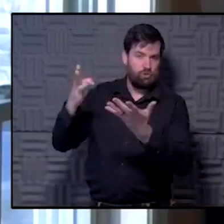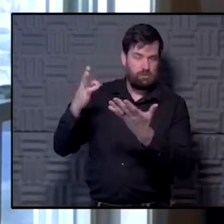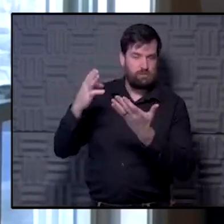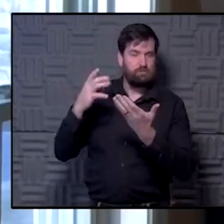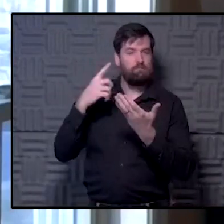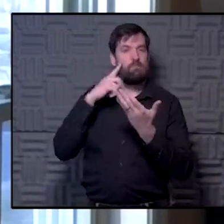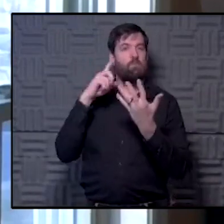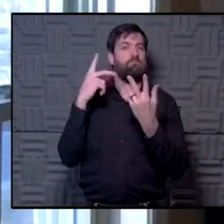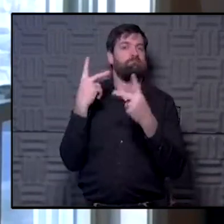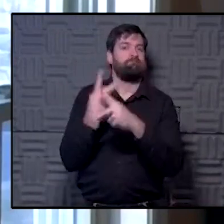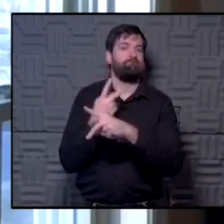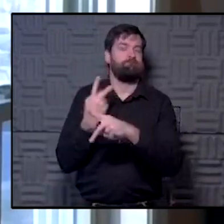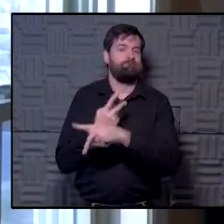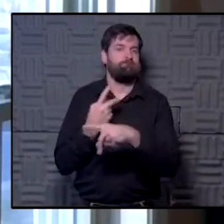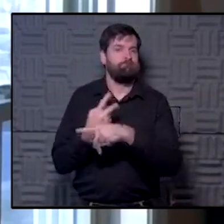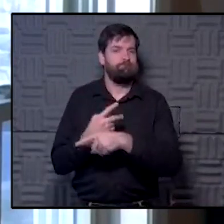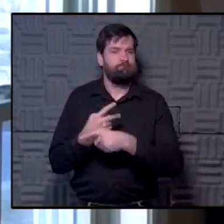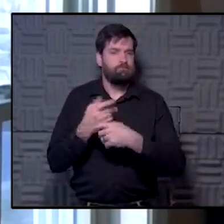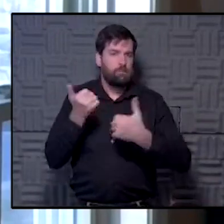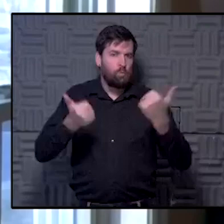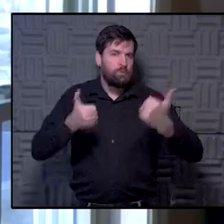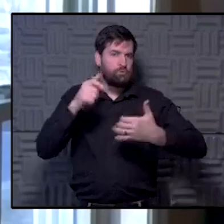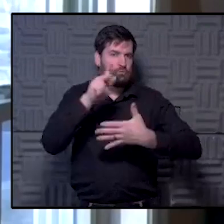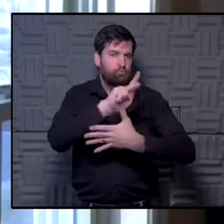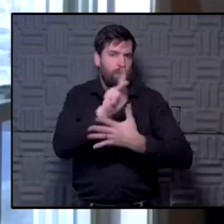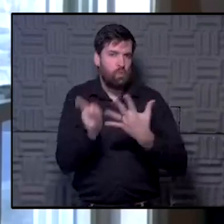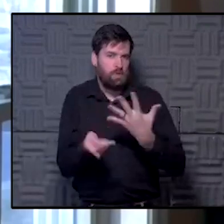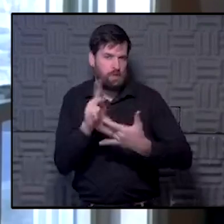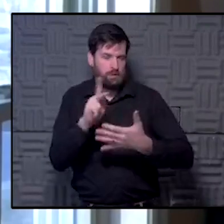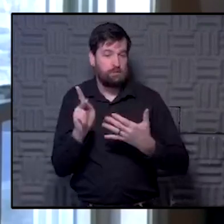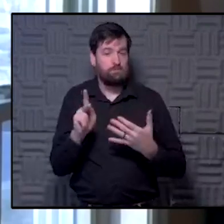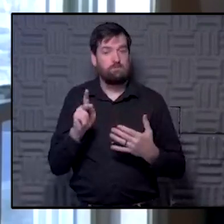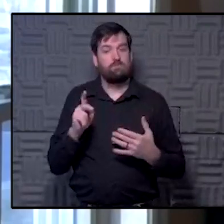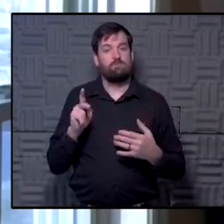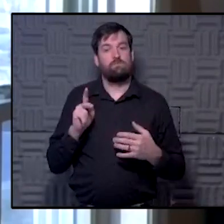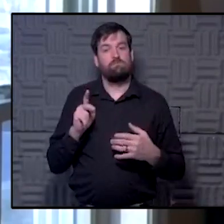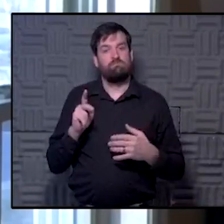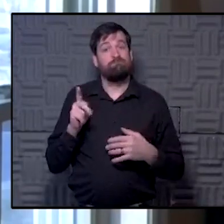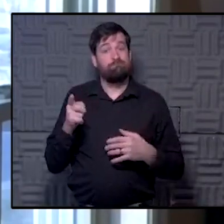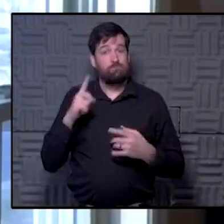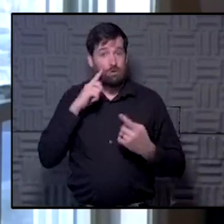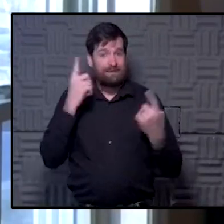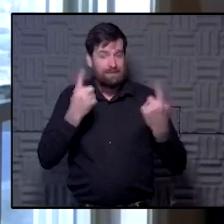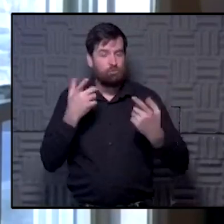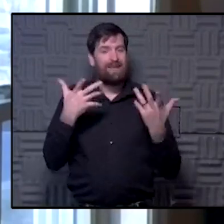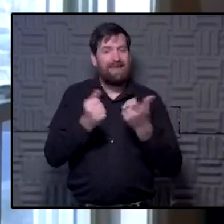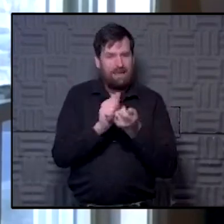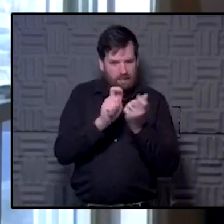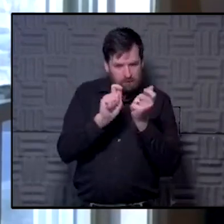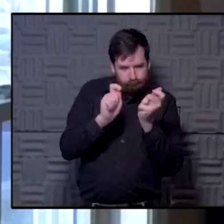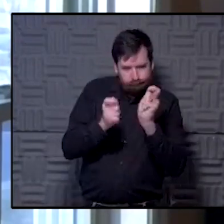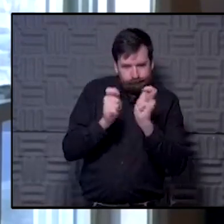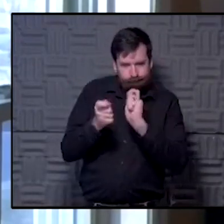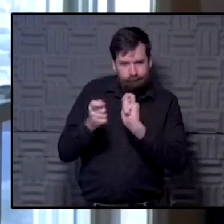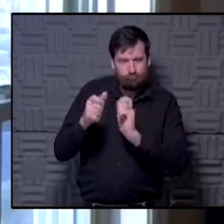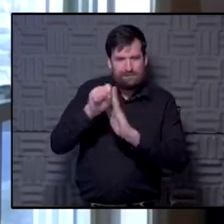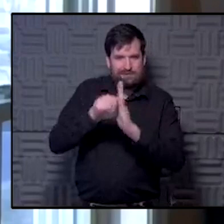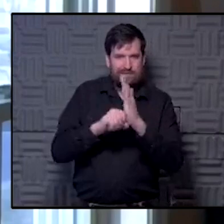determining vaccine priority, are being considered and refined at a state level